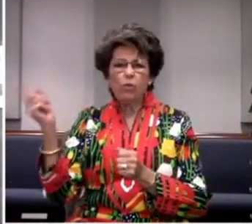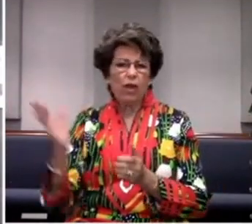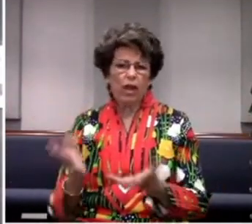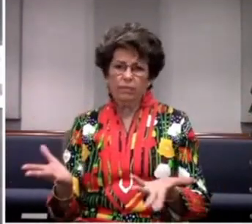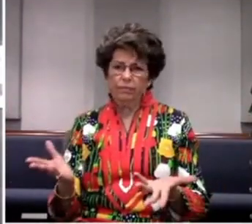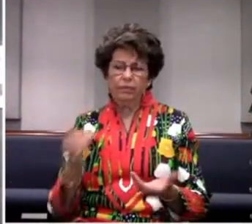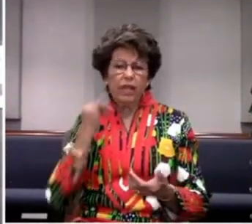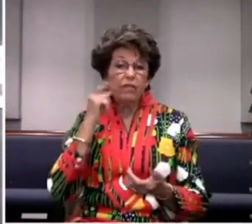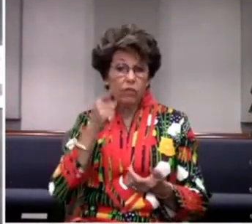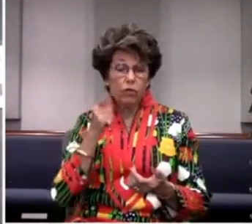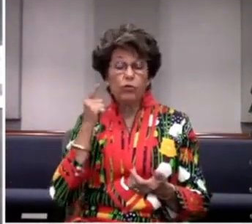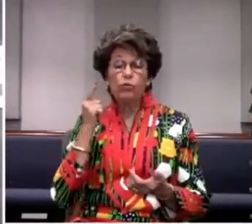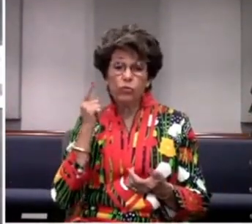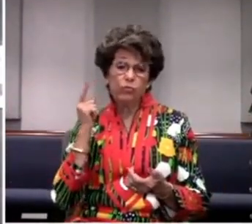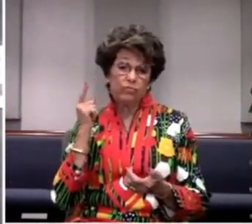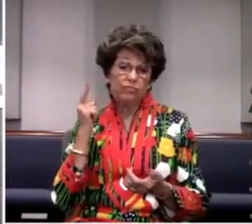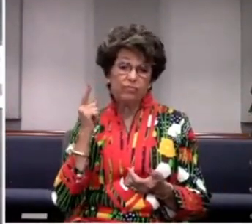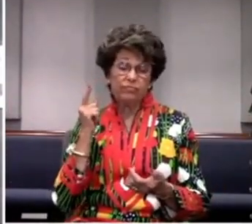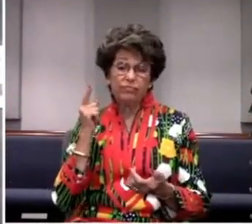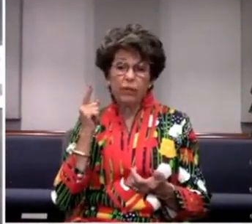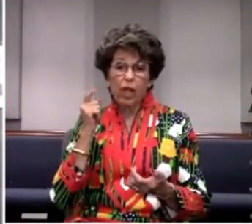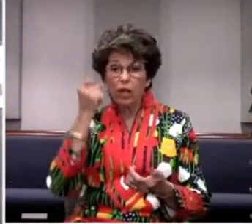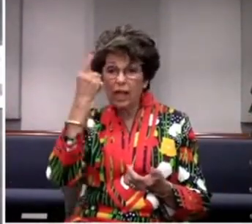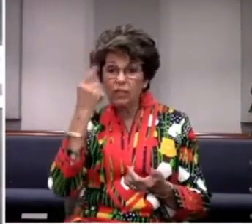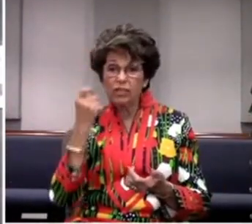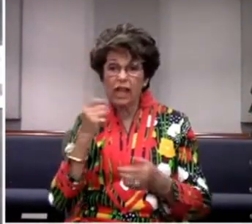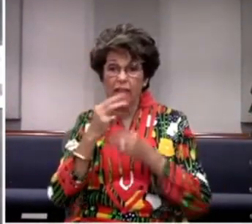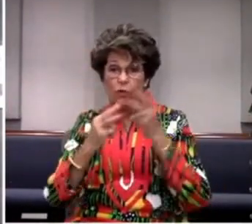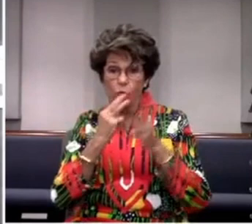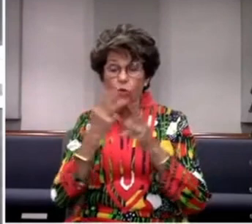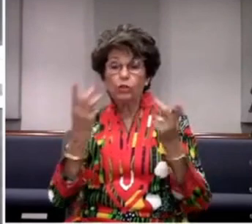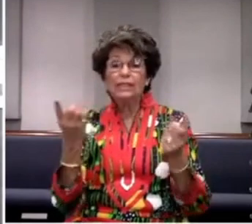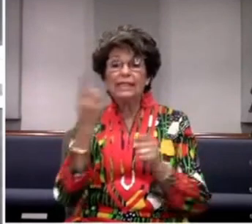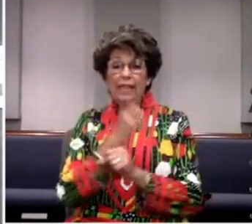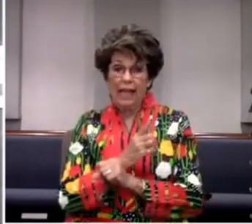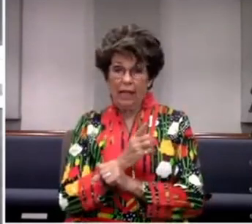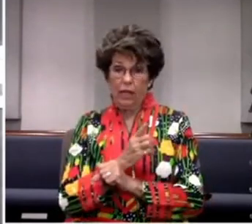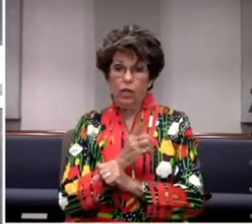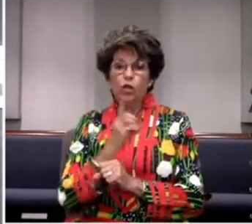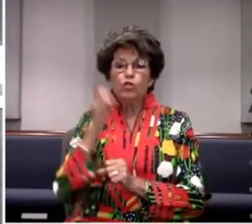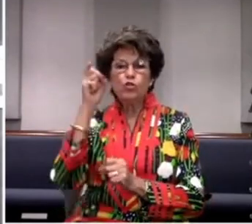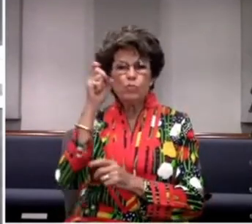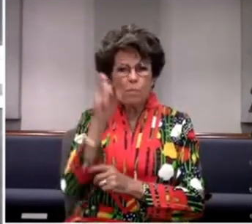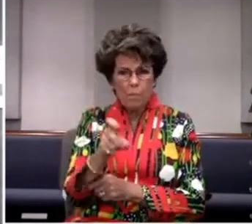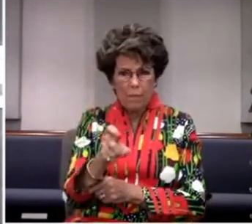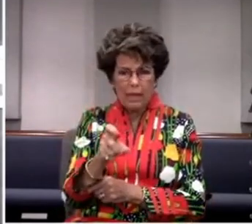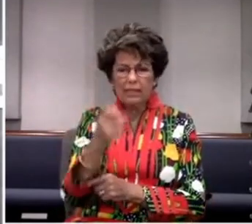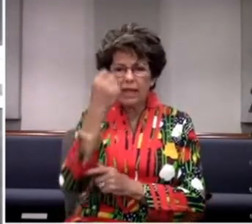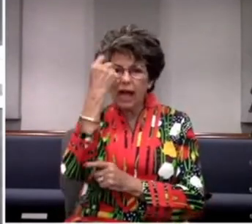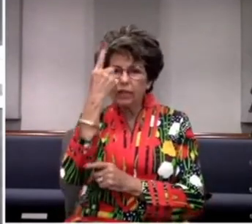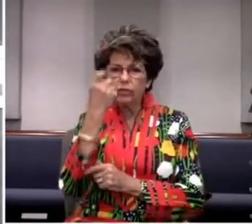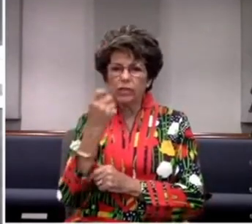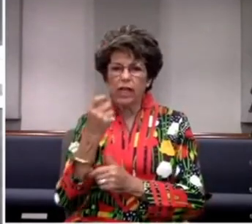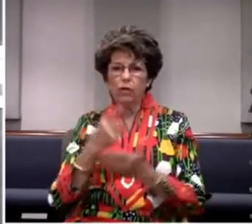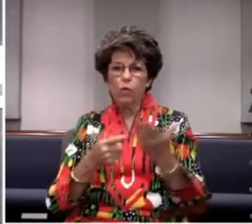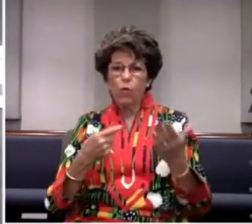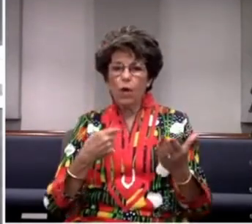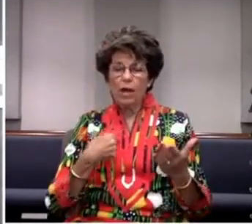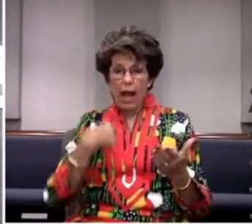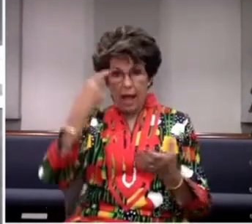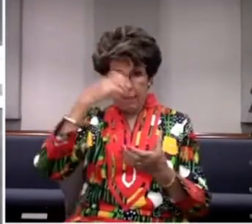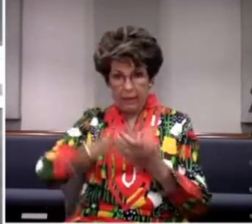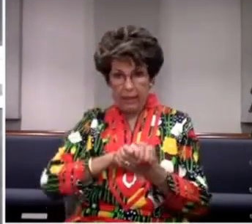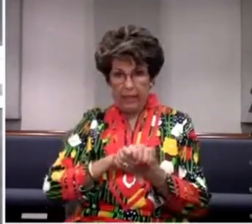to understand the world today, you have to understand what I do believe to be the